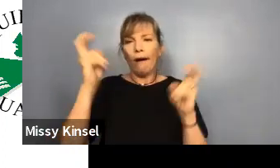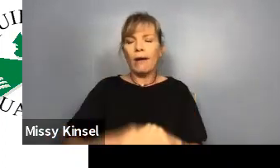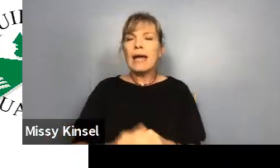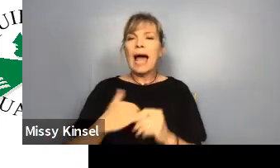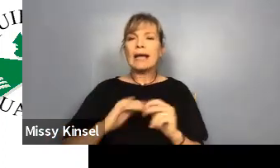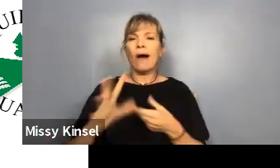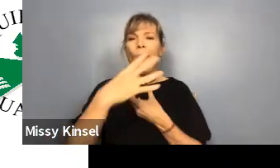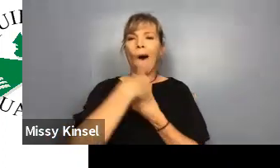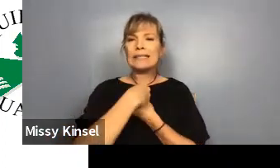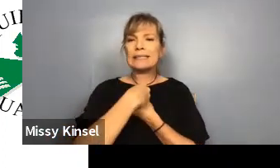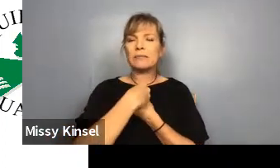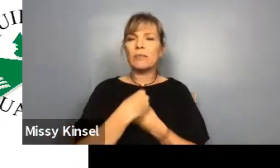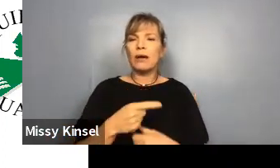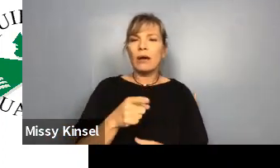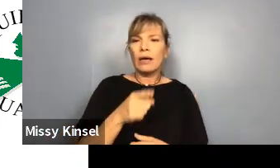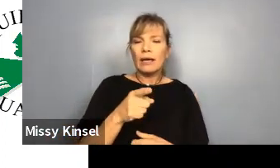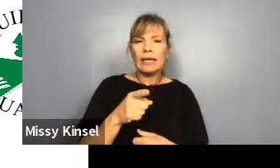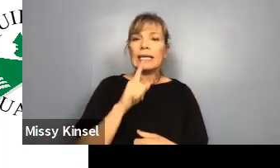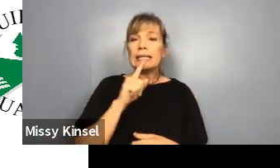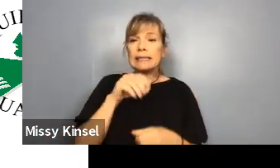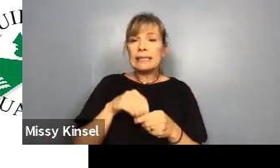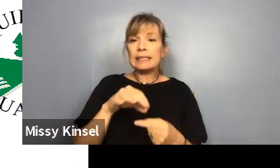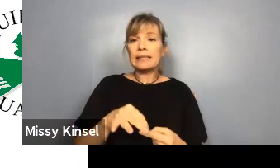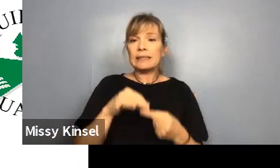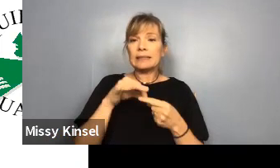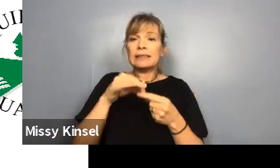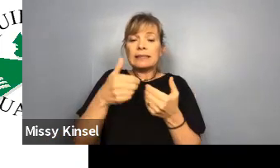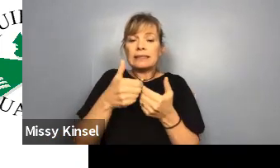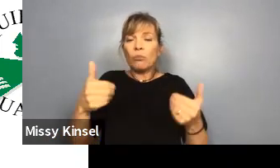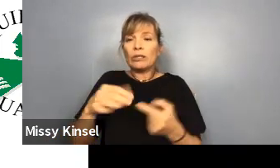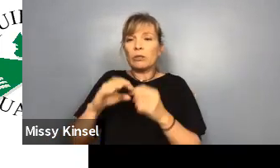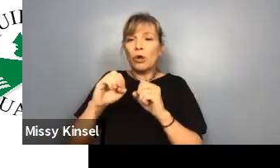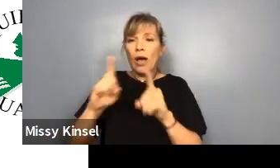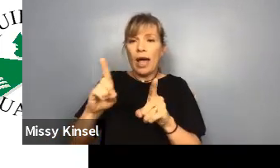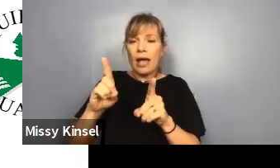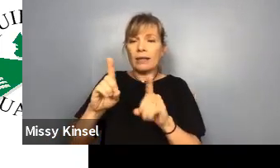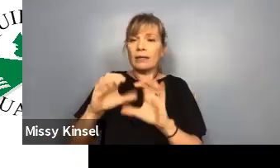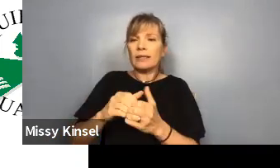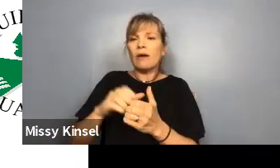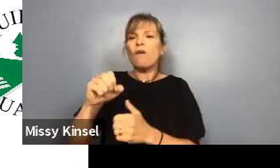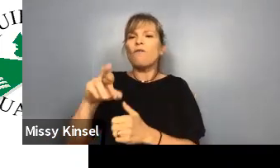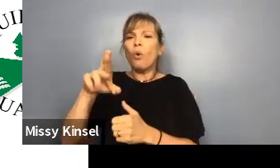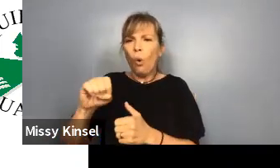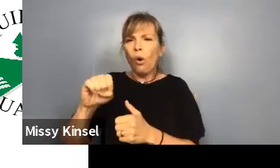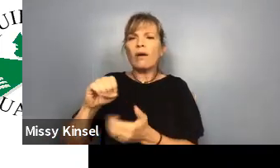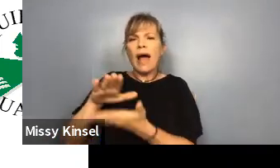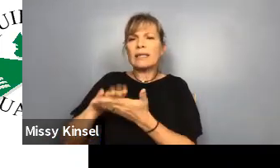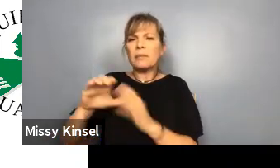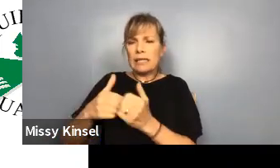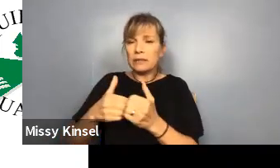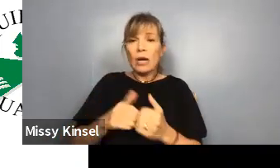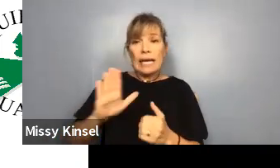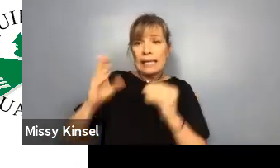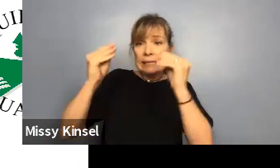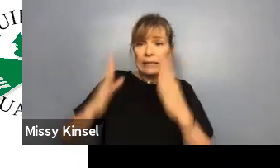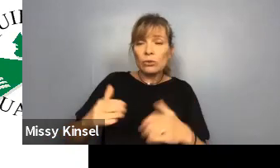autism. He's in a separate special education class for core and academic classes. And so his